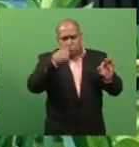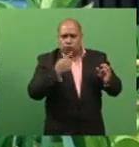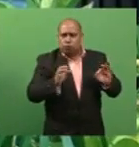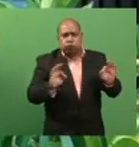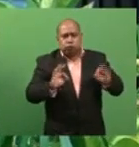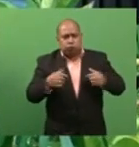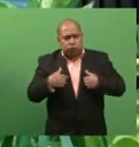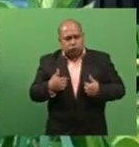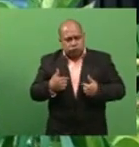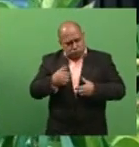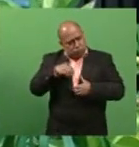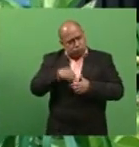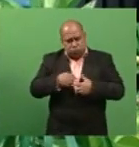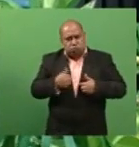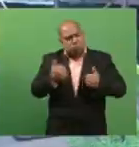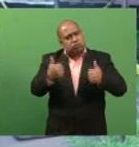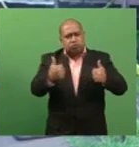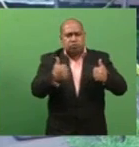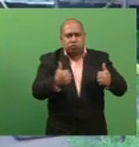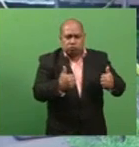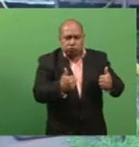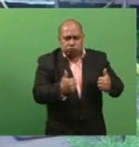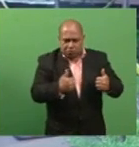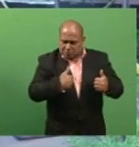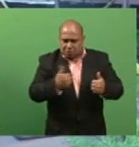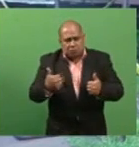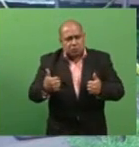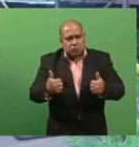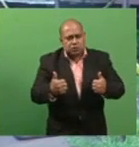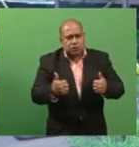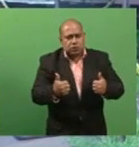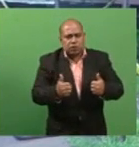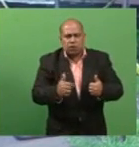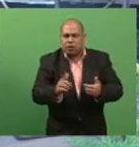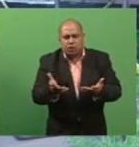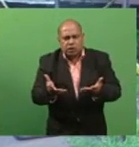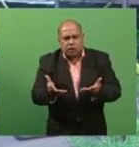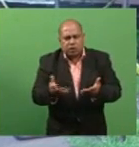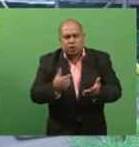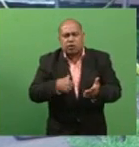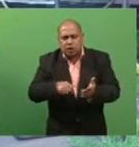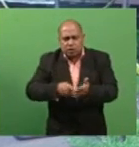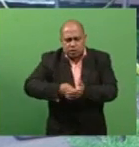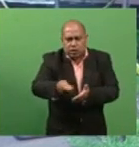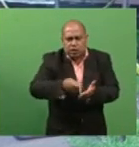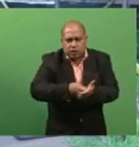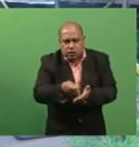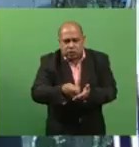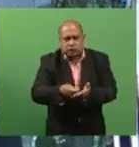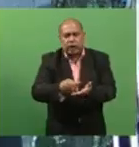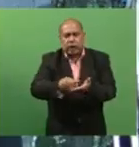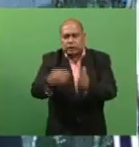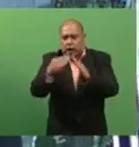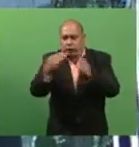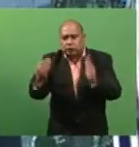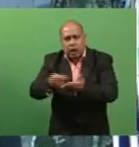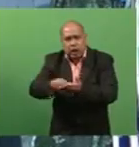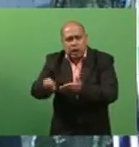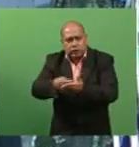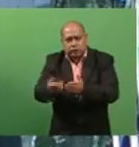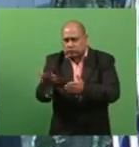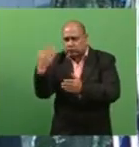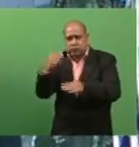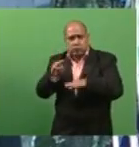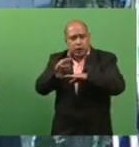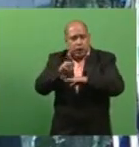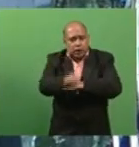only thing we are facing in terms of difficulty in paying rent, and last month we didn't pay. This month we also didn't pay. Most of